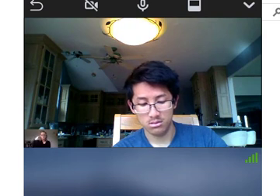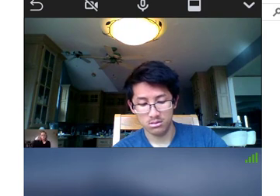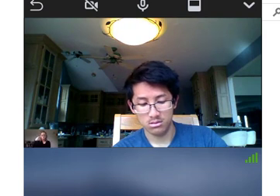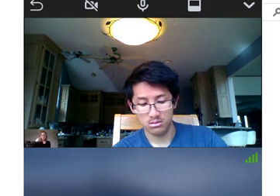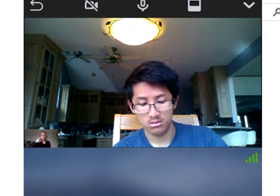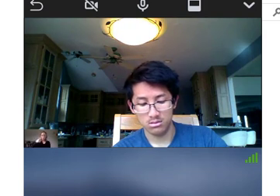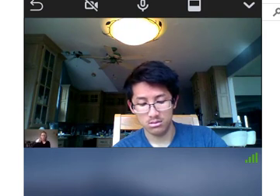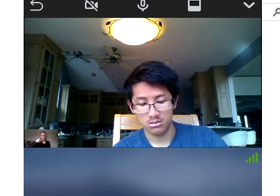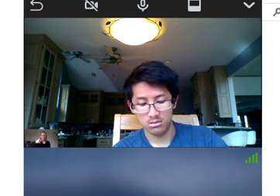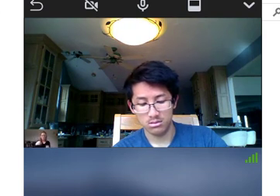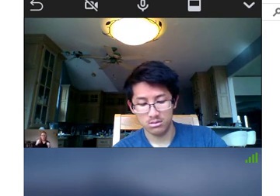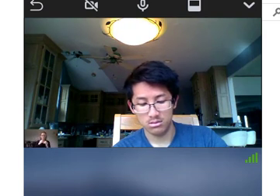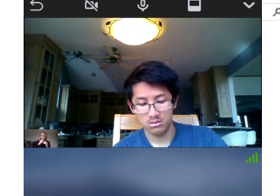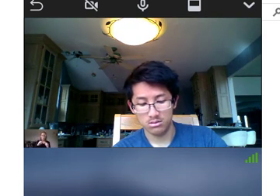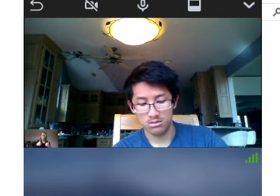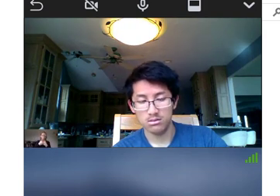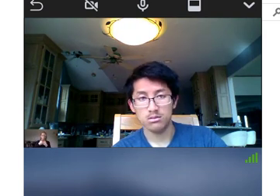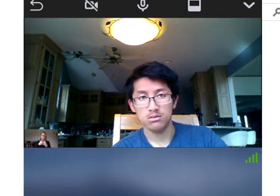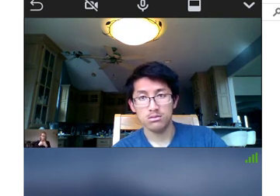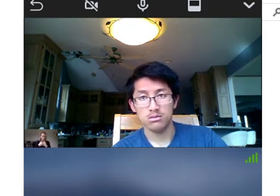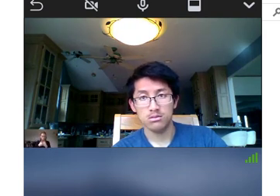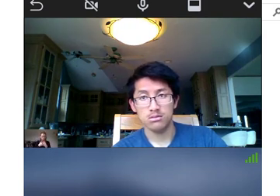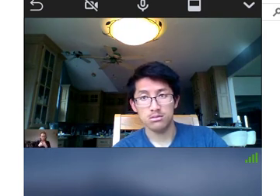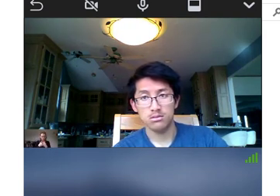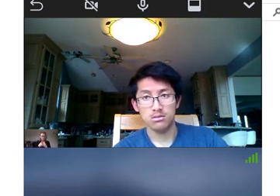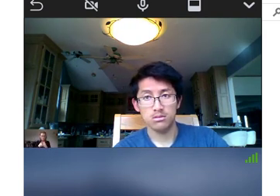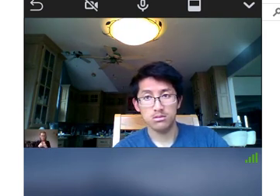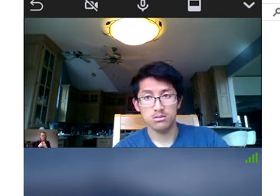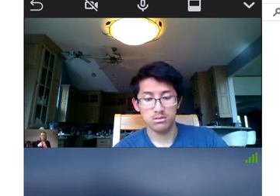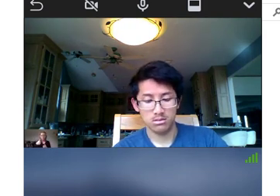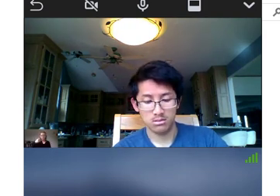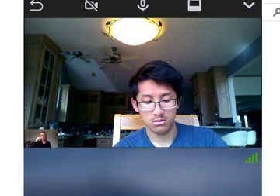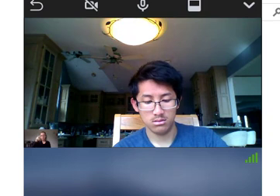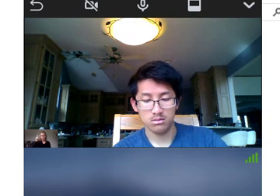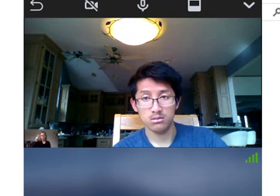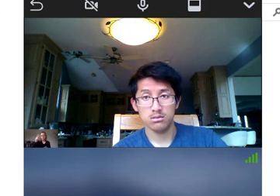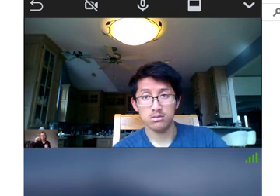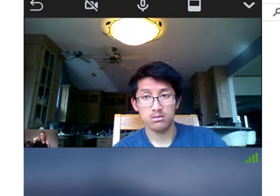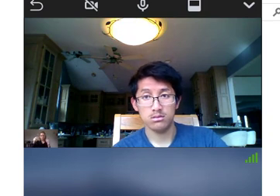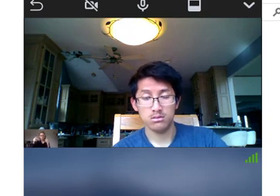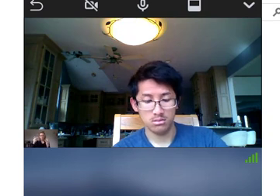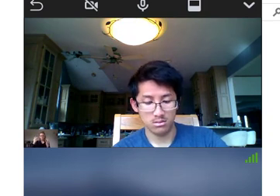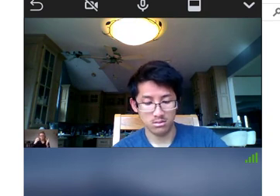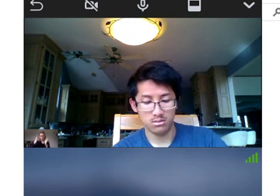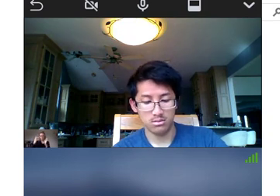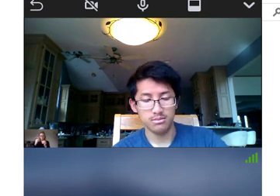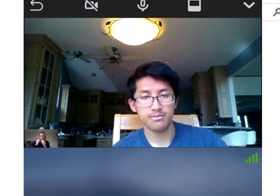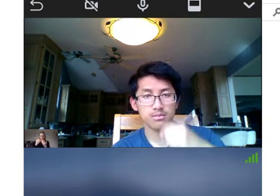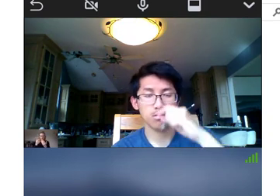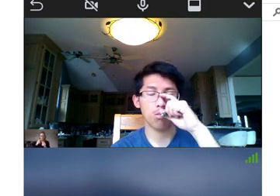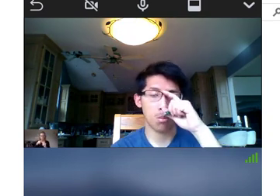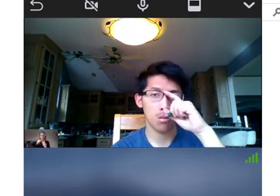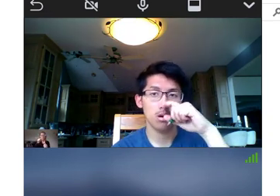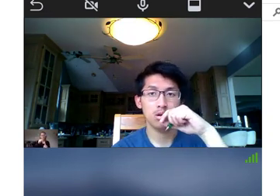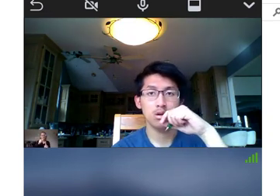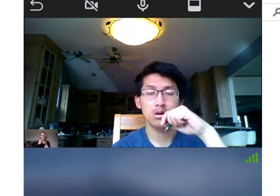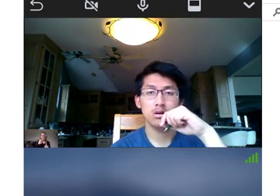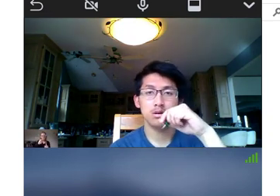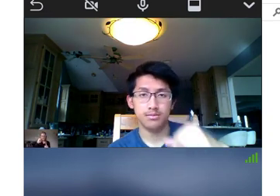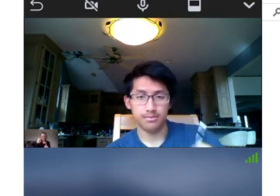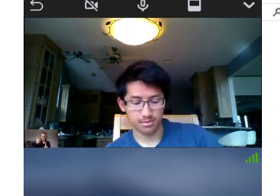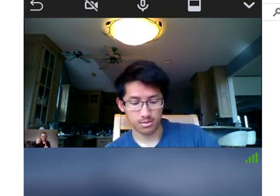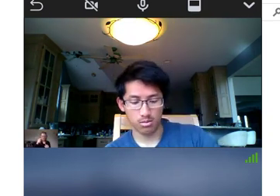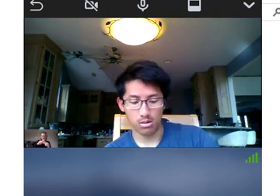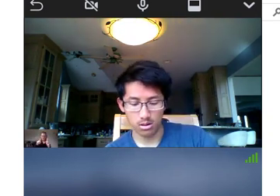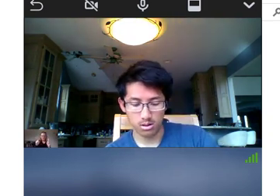area. But here we need to do something a little bit different. So we're going to use an open system